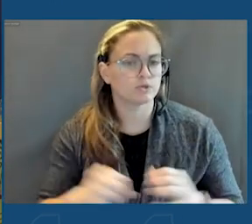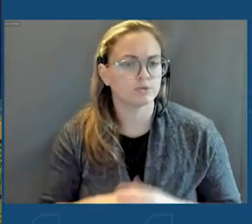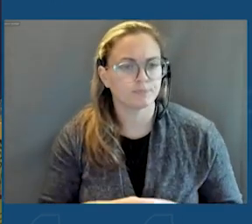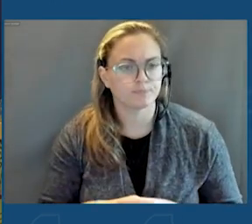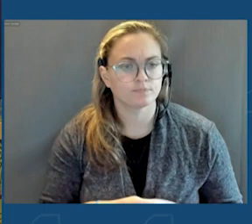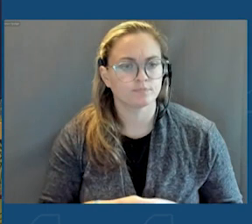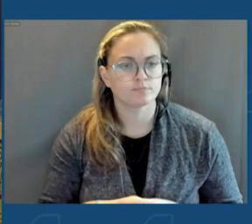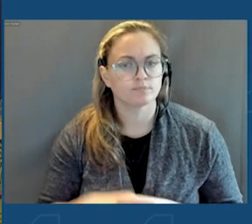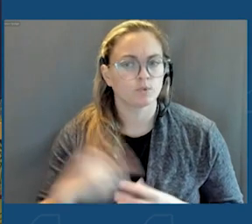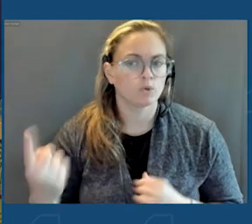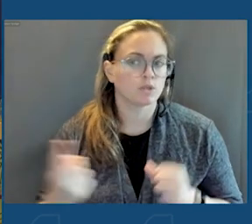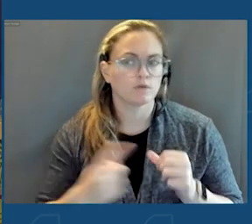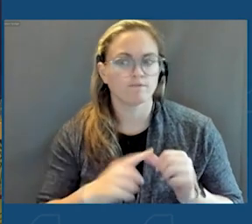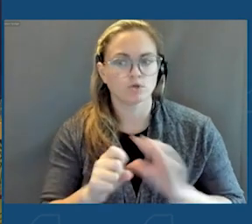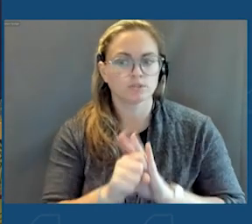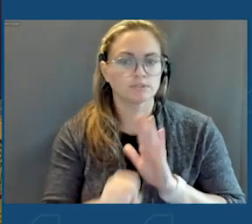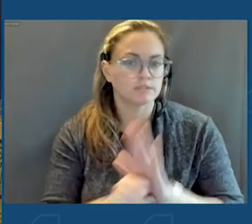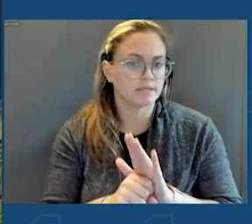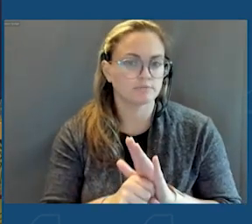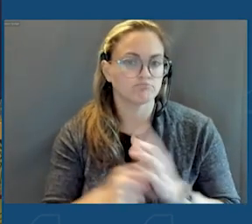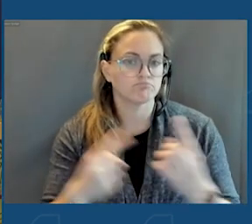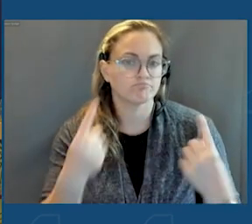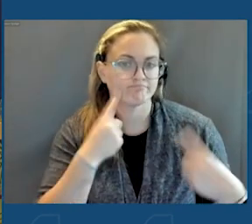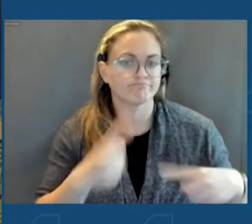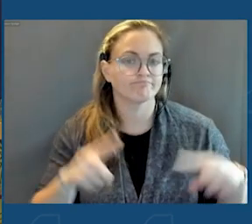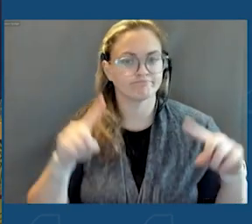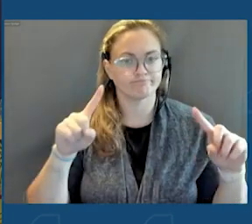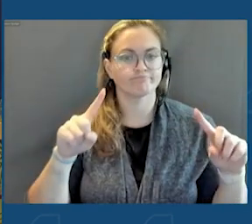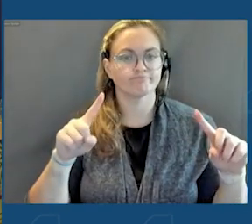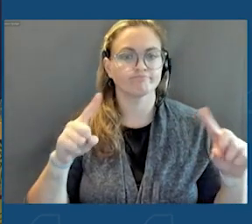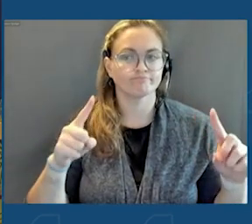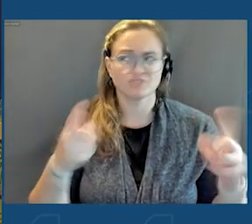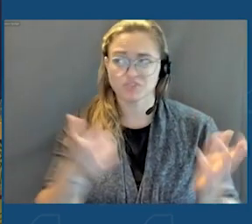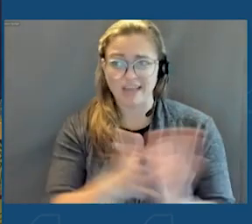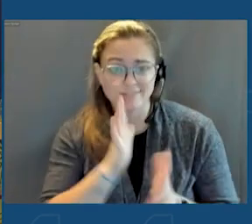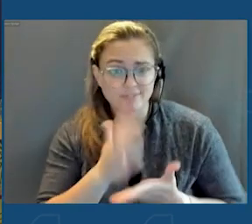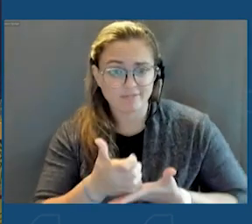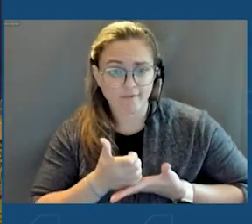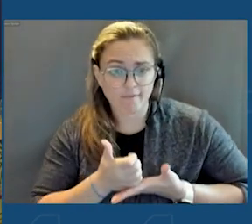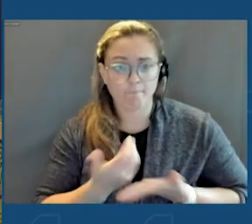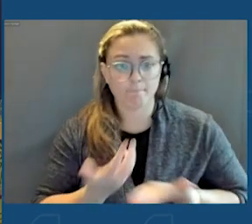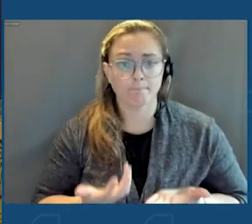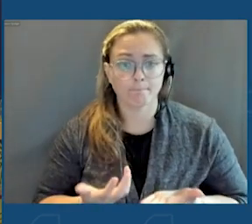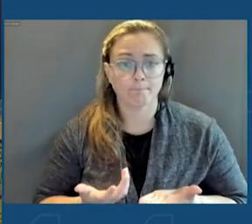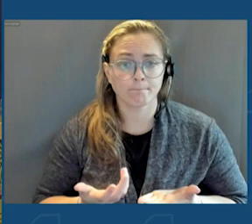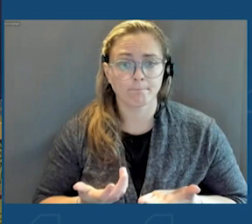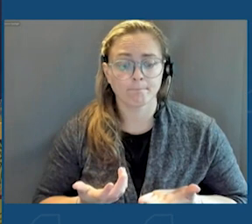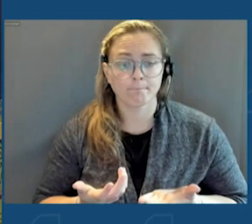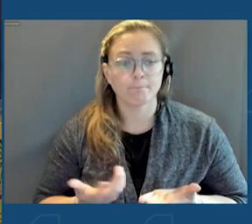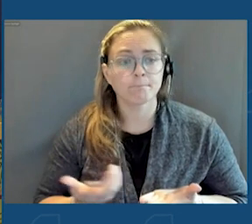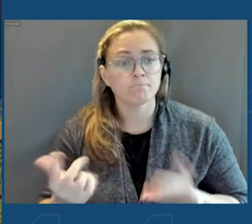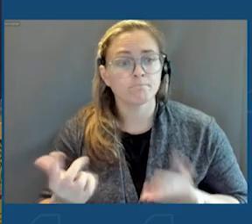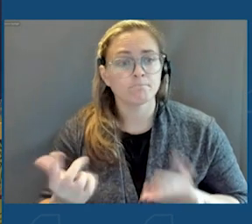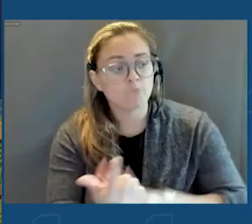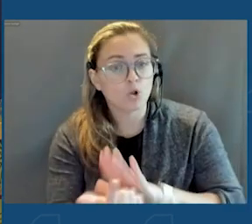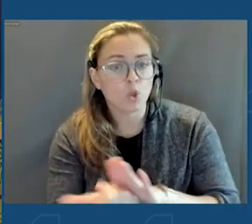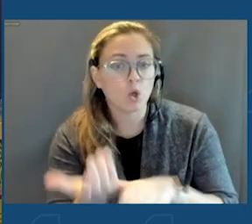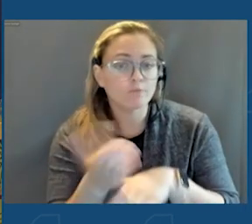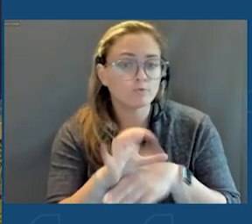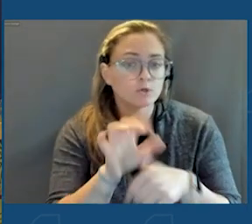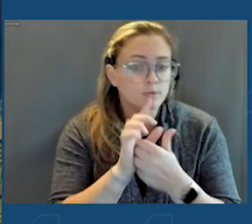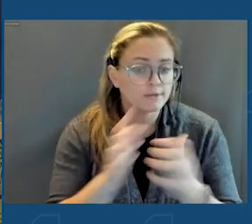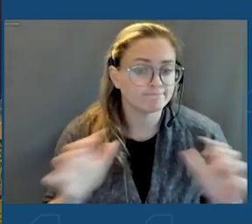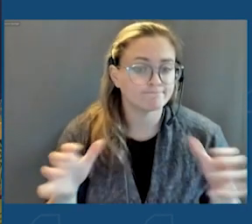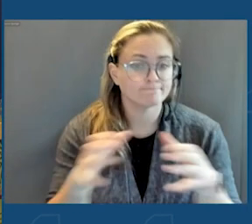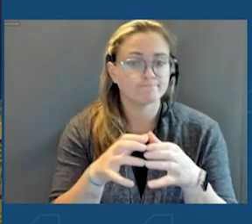one of the first states in the nation to do this. They're coming to us, and we're doing this because all law enforcement is collaborating, and we have a governor